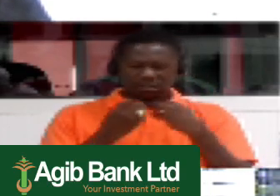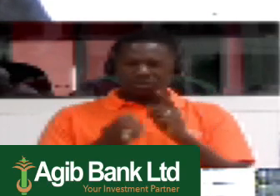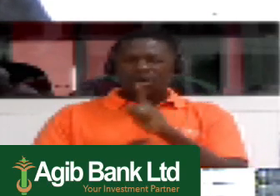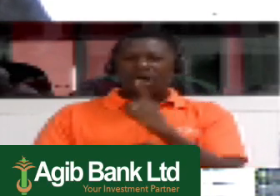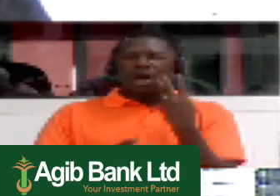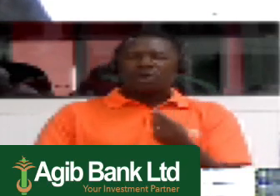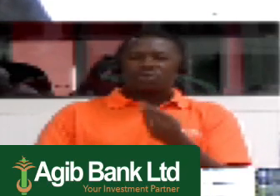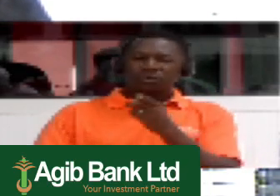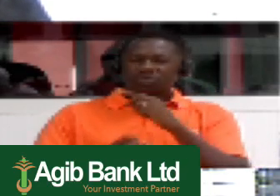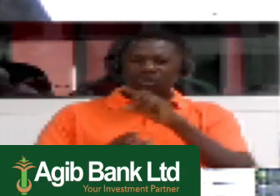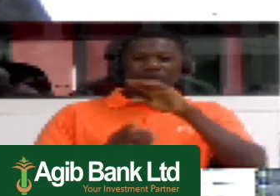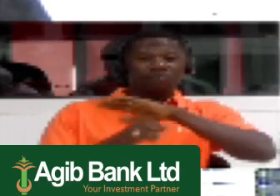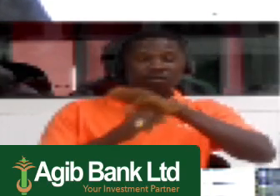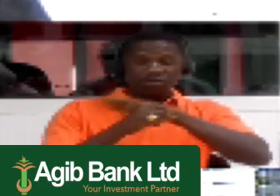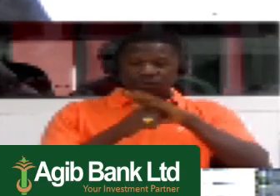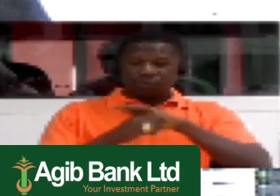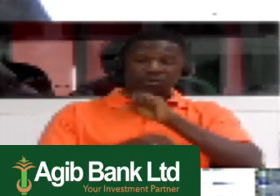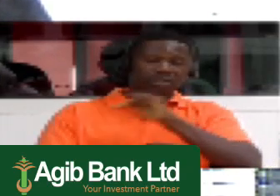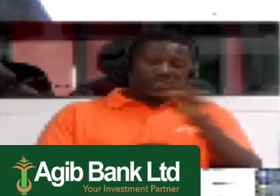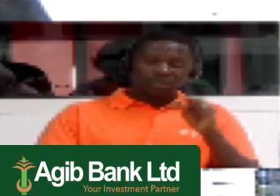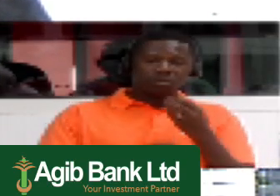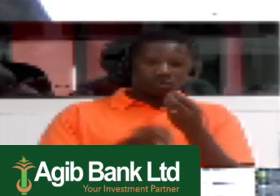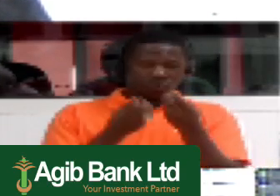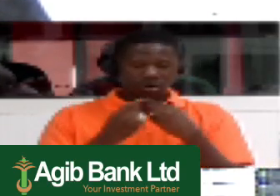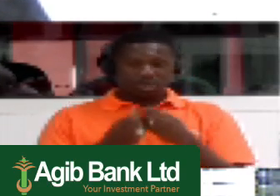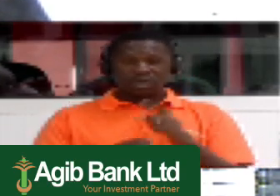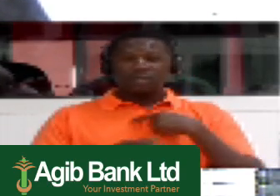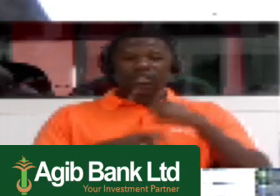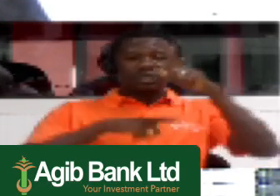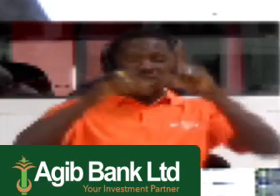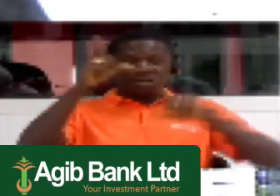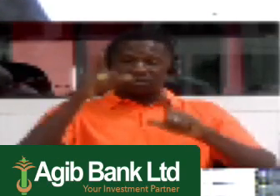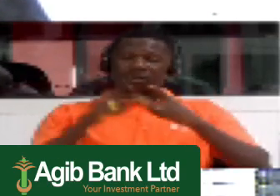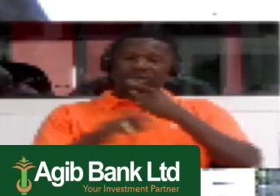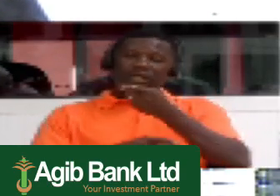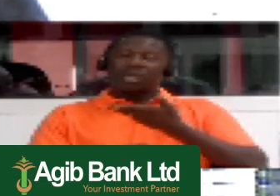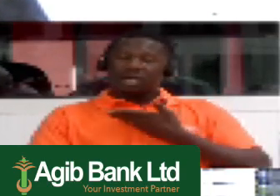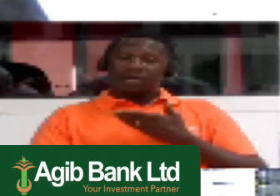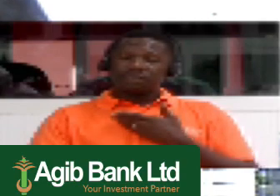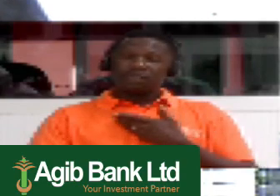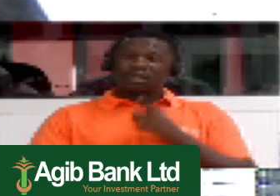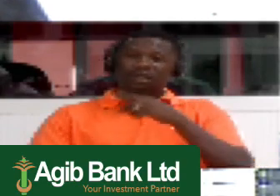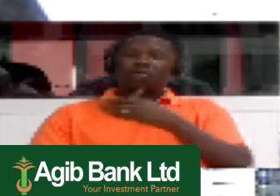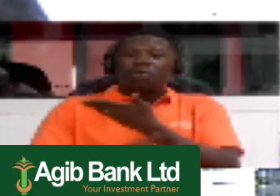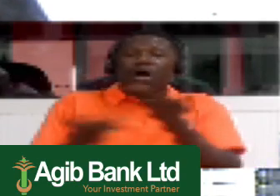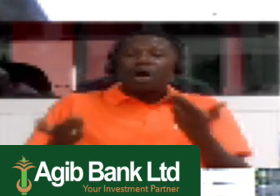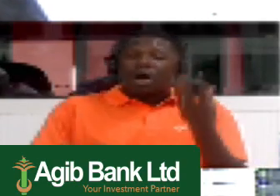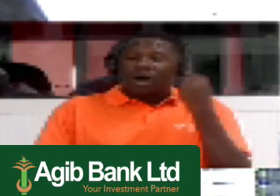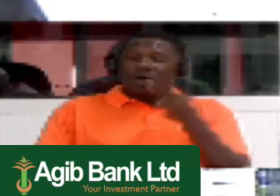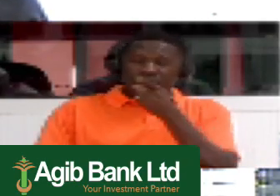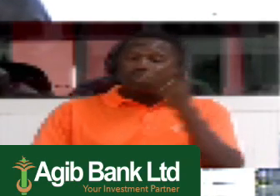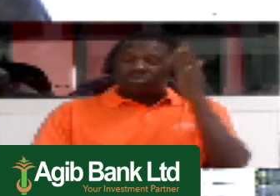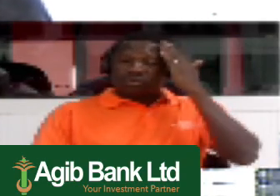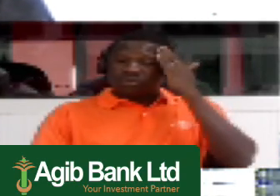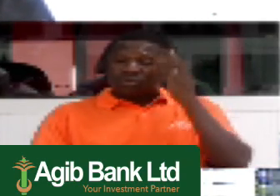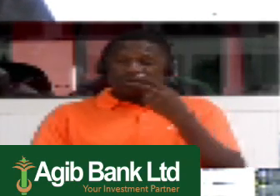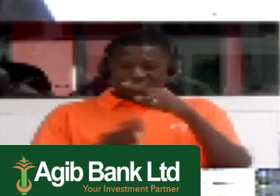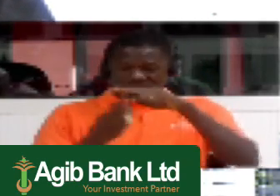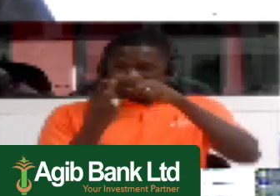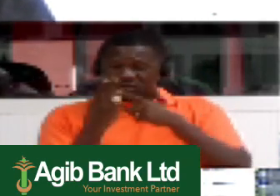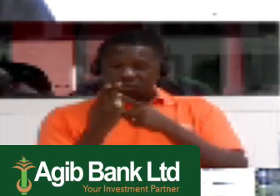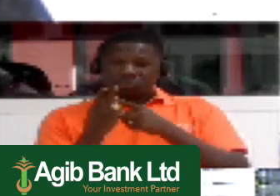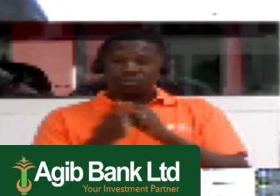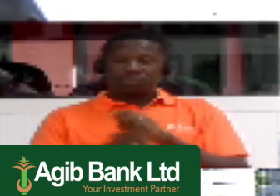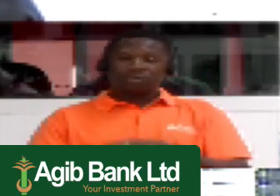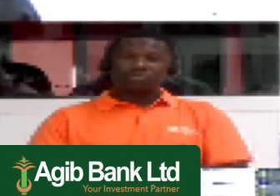Ako ye si ito mumeo ni kontongo lufo ani rank fasongo membe bulu ani ye long nyadile.